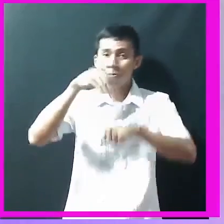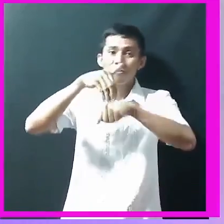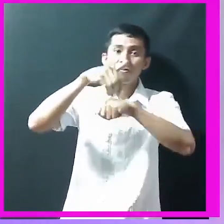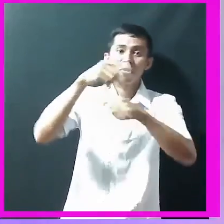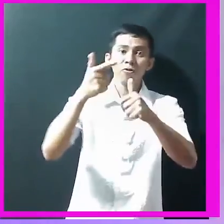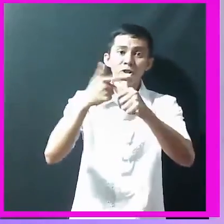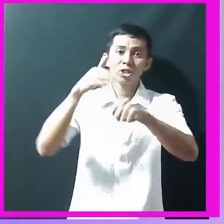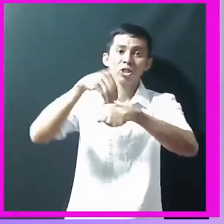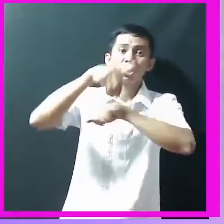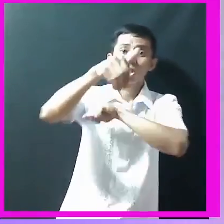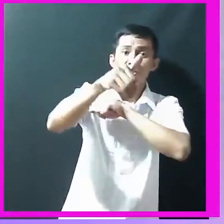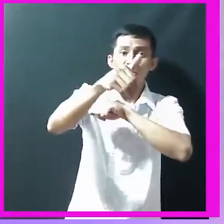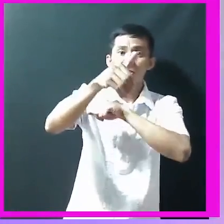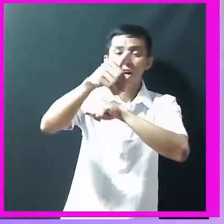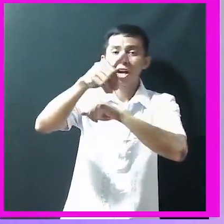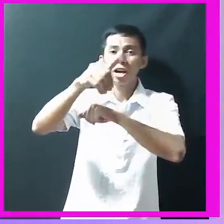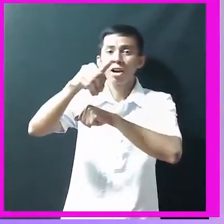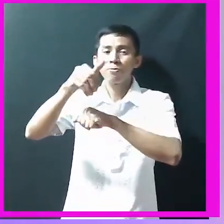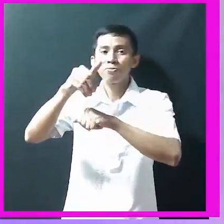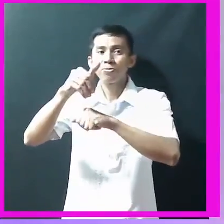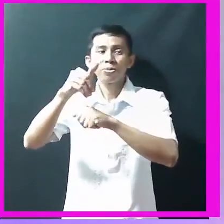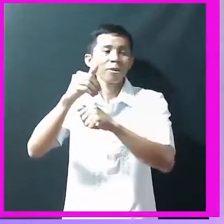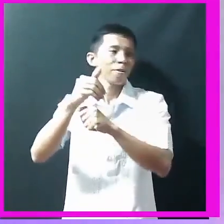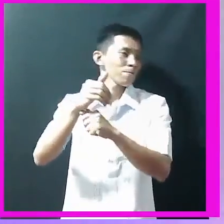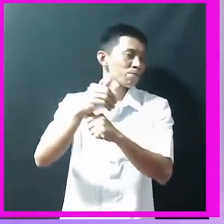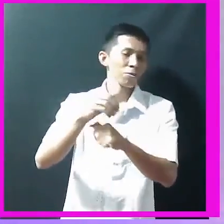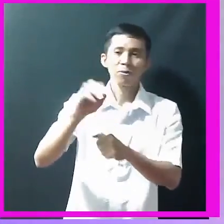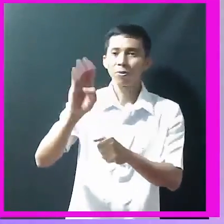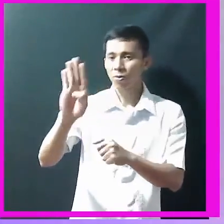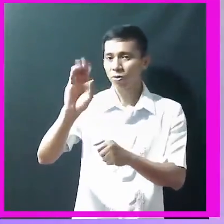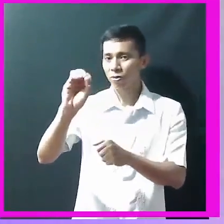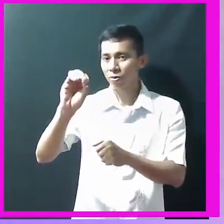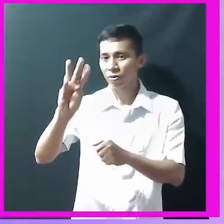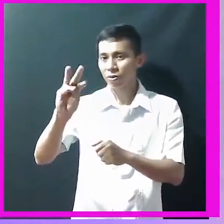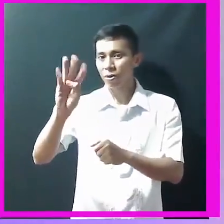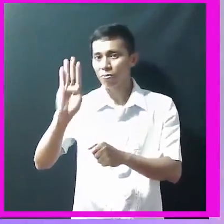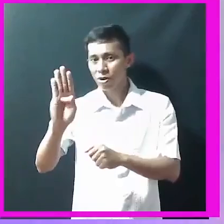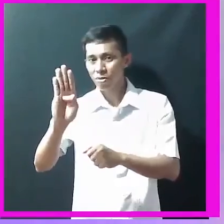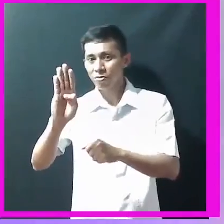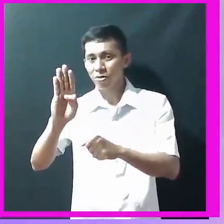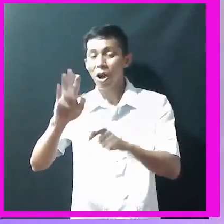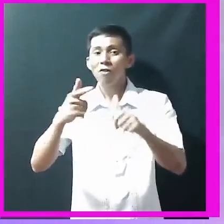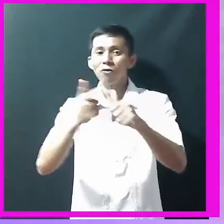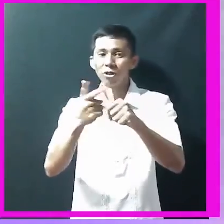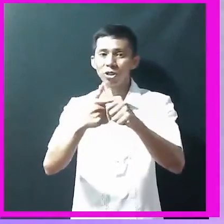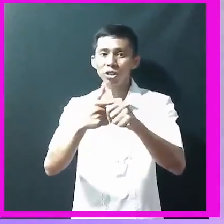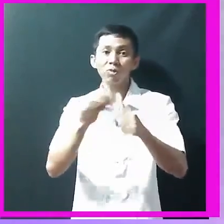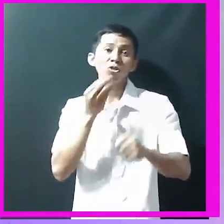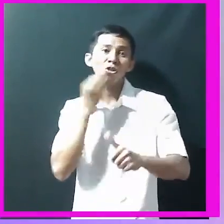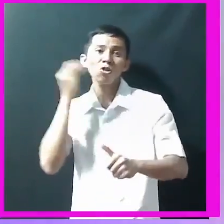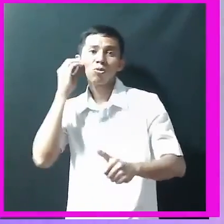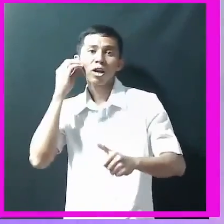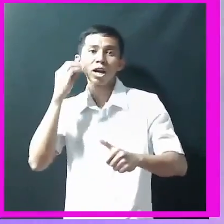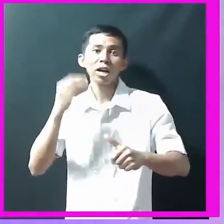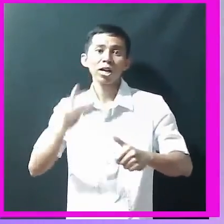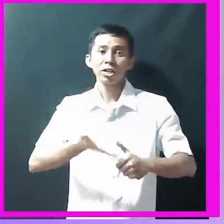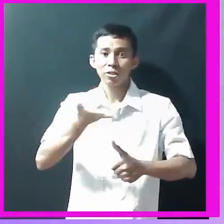ang maong mga rockets dito sa maong territory, imuha sa papaulion ng imong mga equipments.